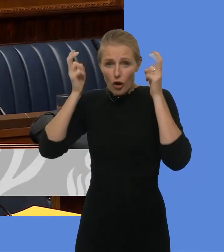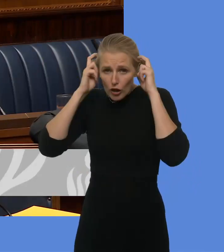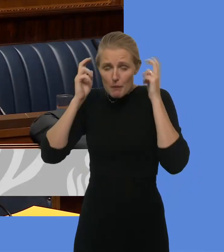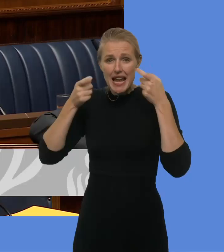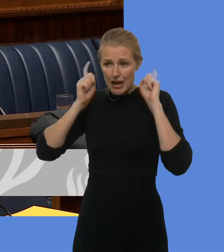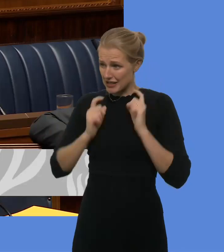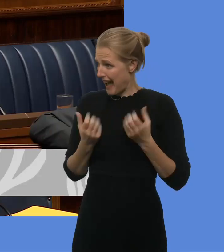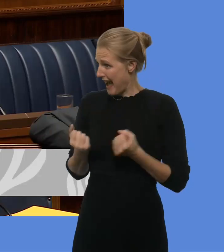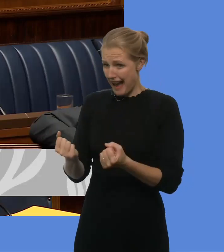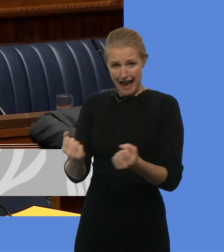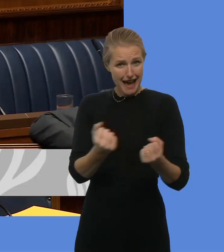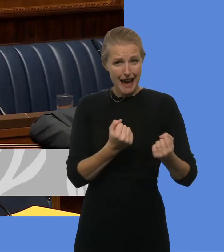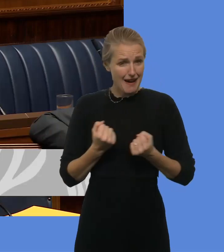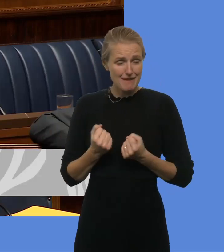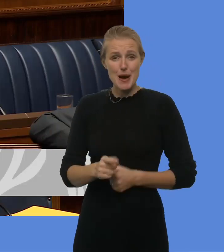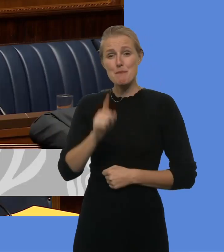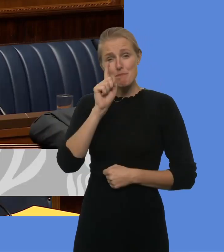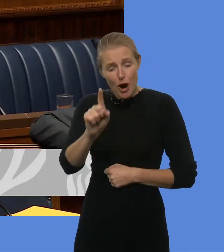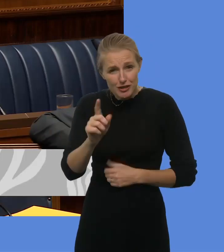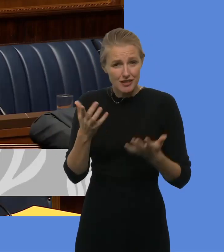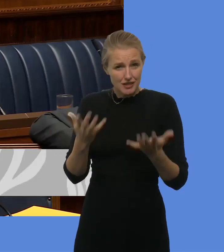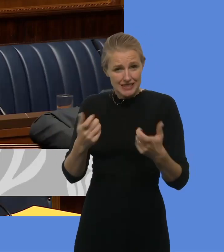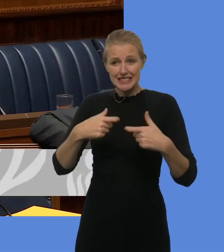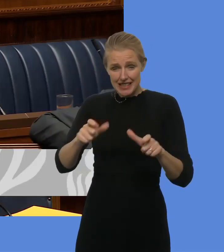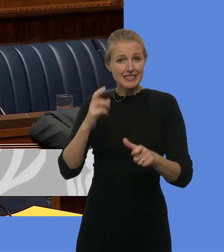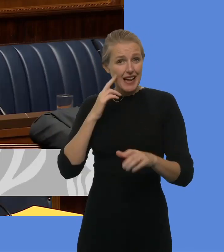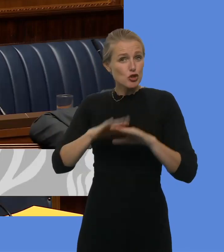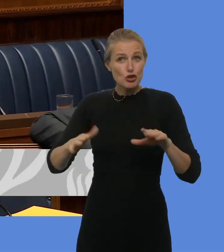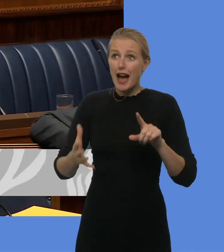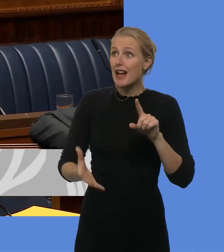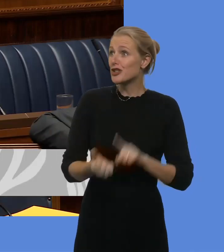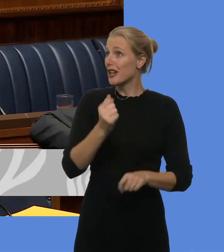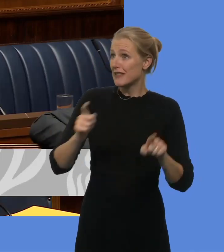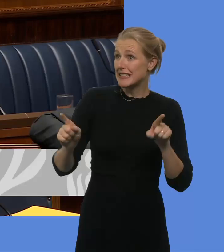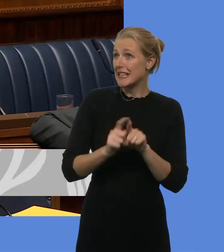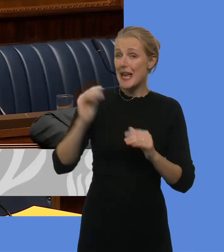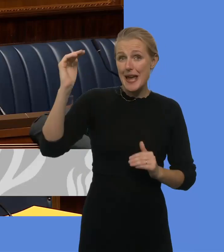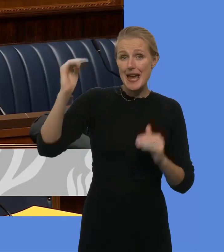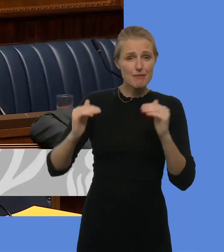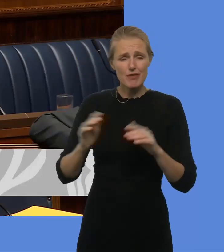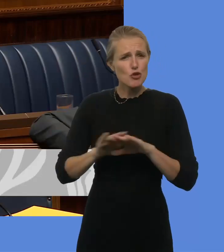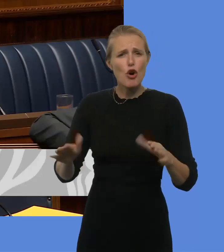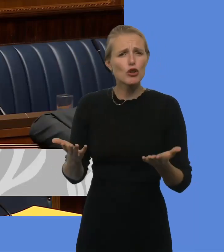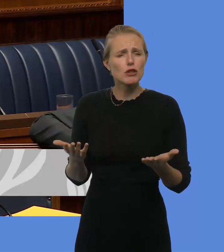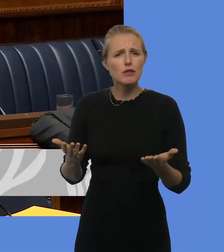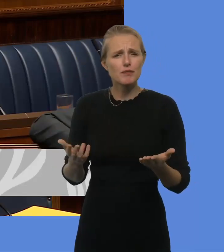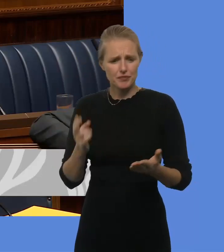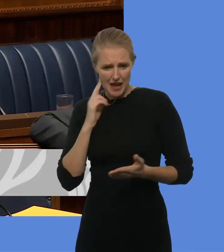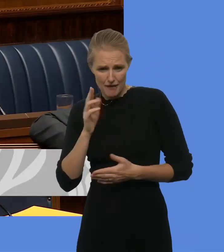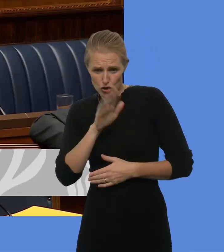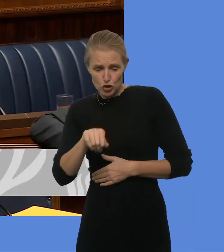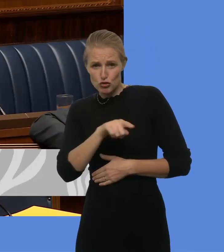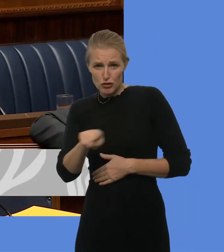aids. However, deaf children are not currently achieving the outcomes that we know are possible, and we are not